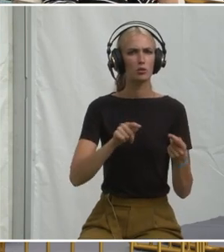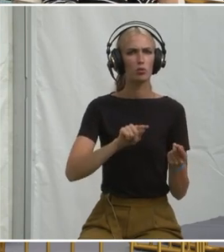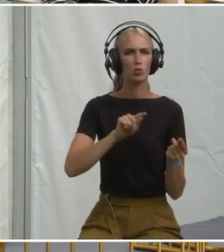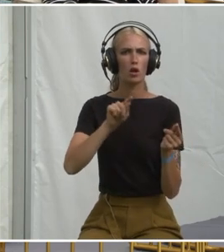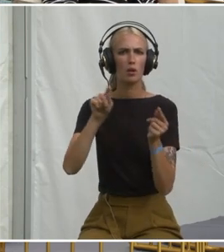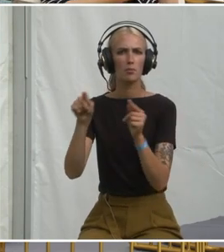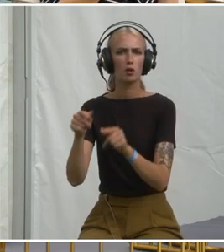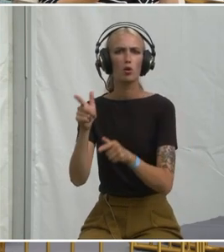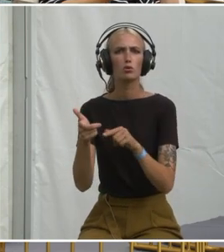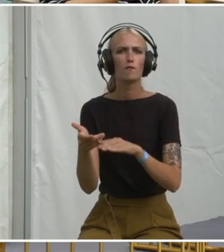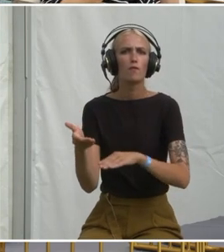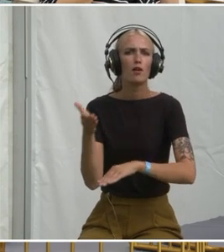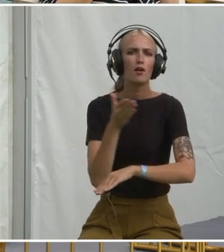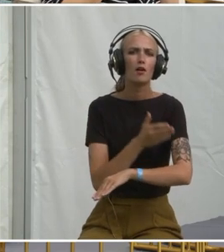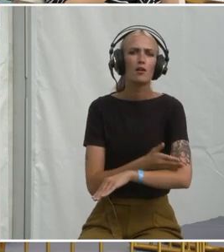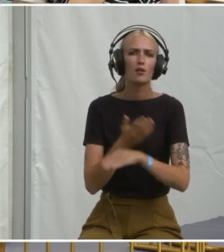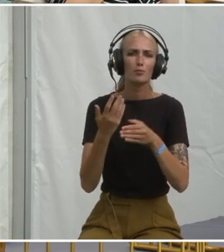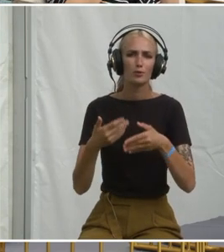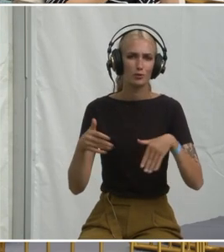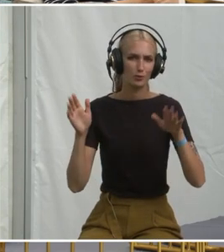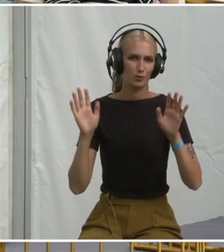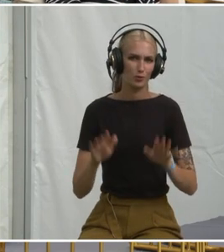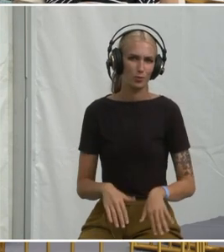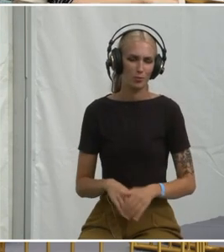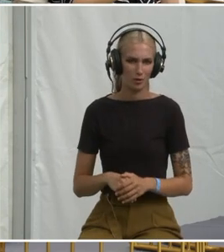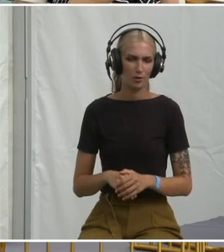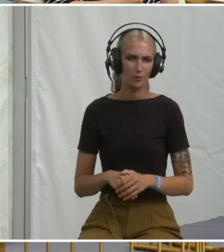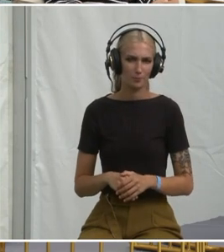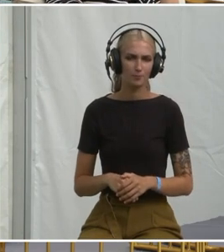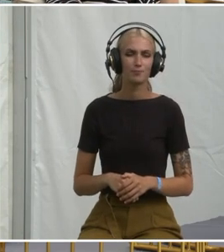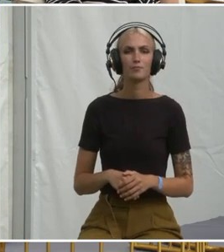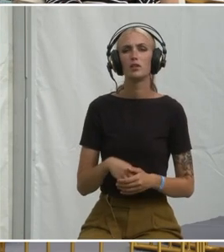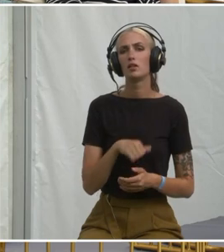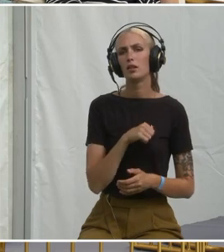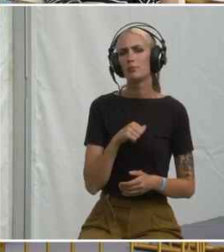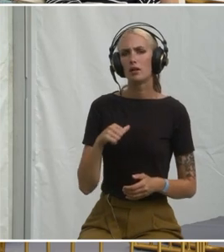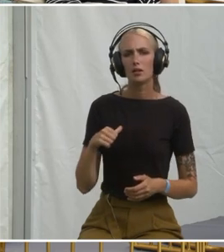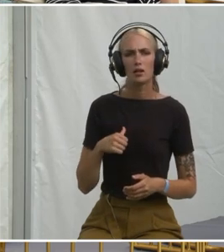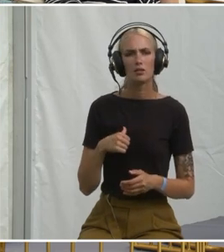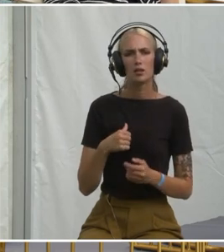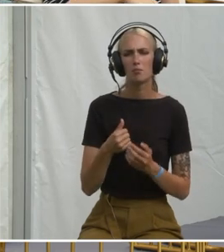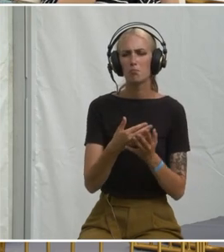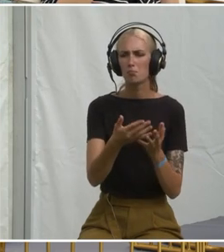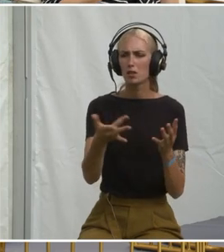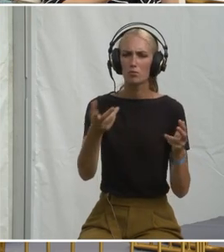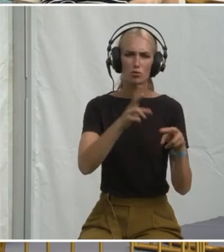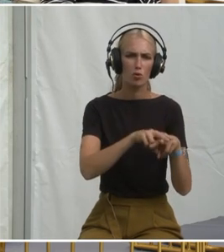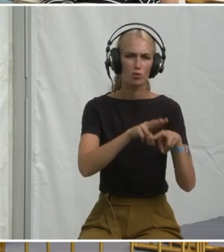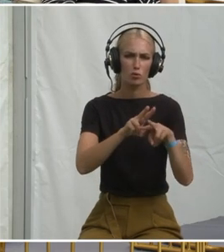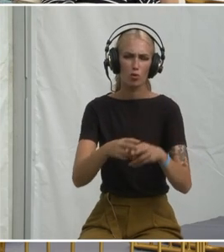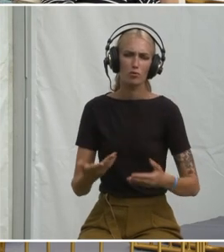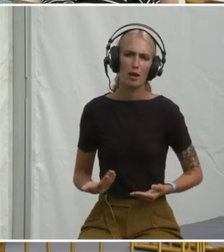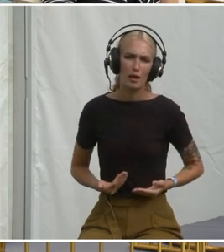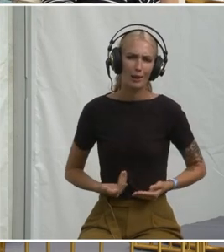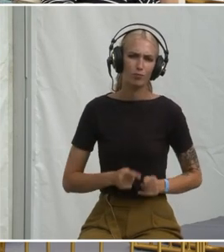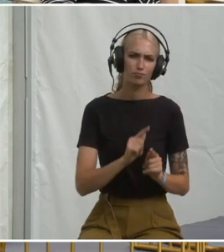started beforehand. And I have personally lived in a number of different places, and I sort of came